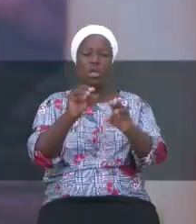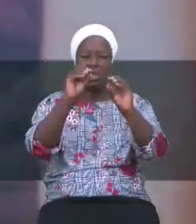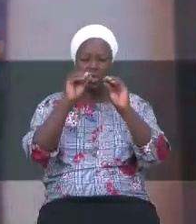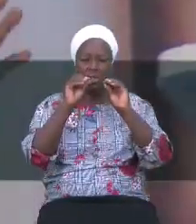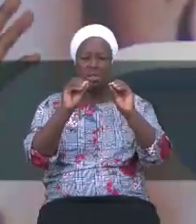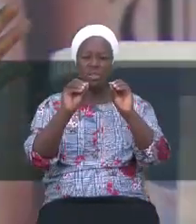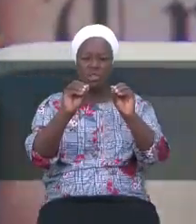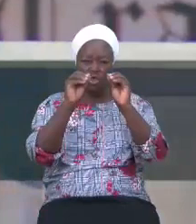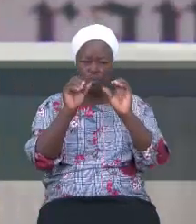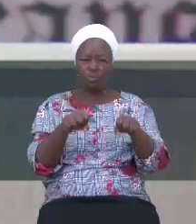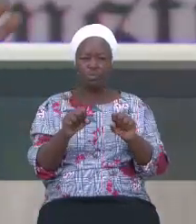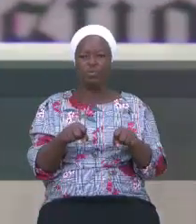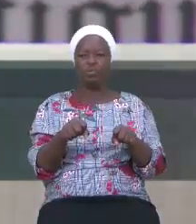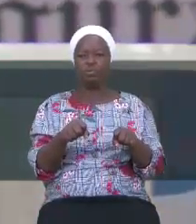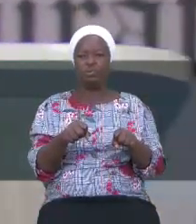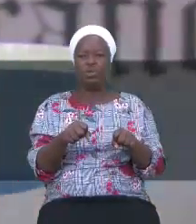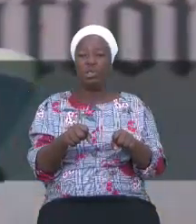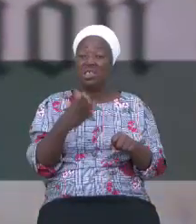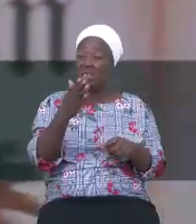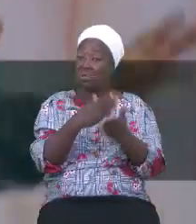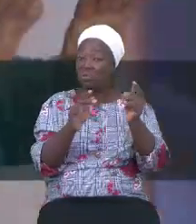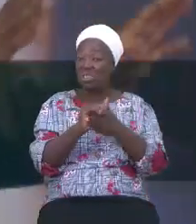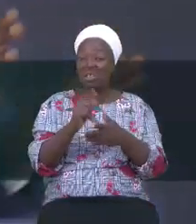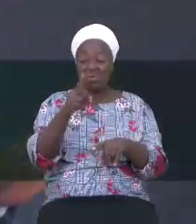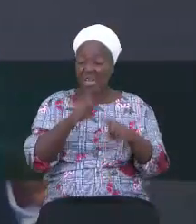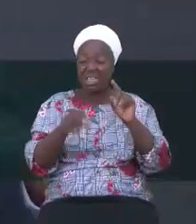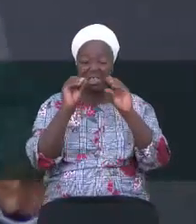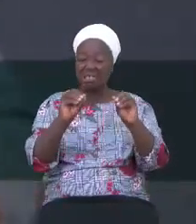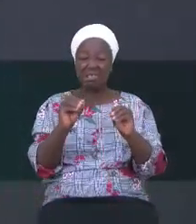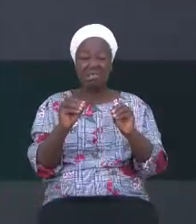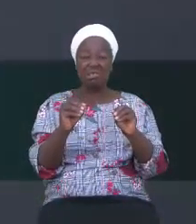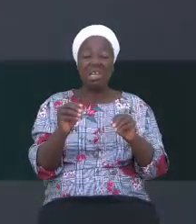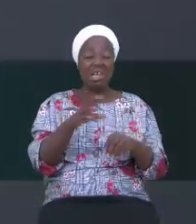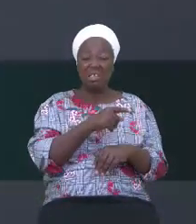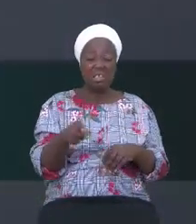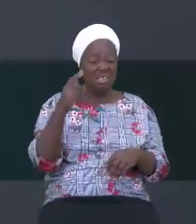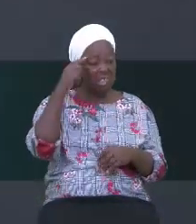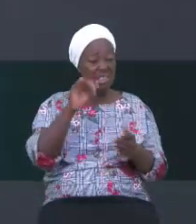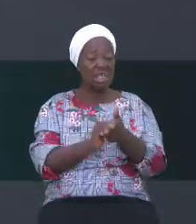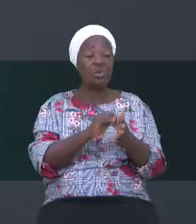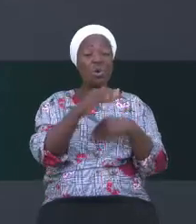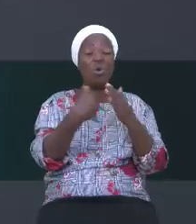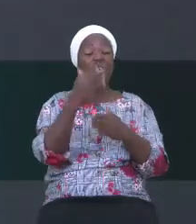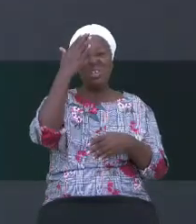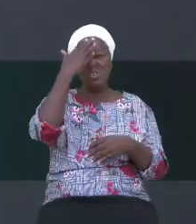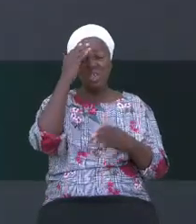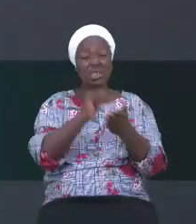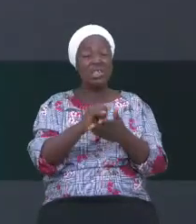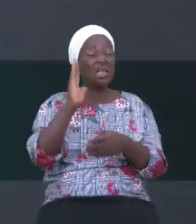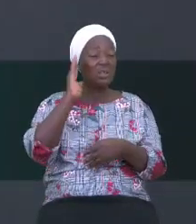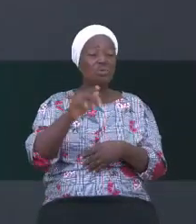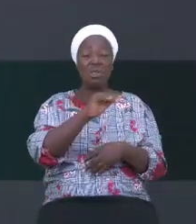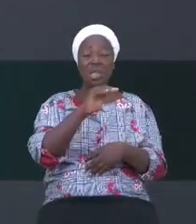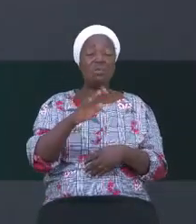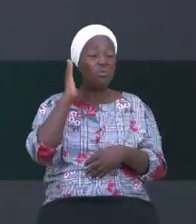There are some people, they are not teachable. They think all the knowledge they will ever